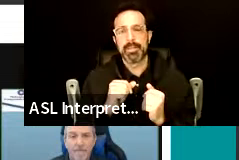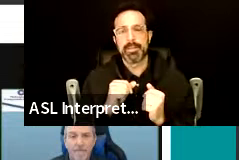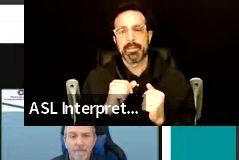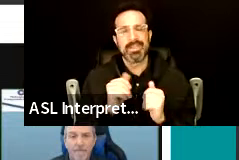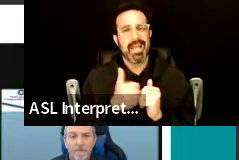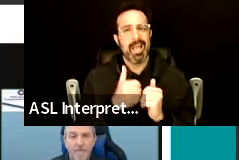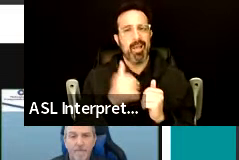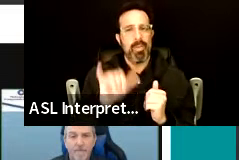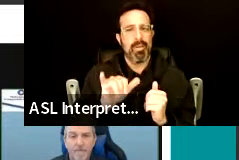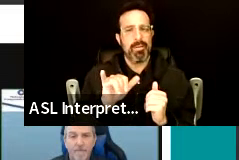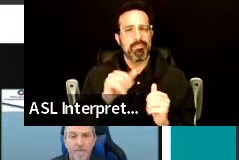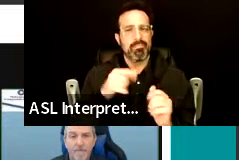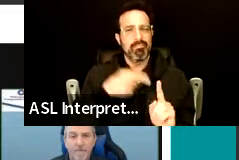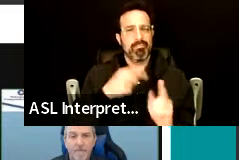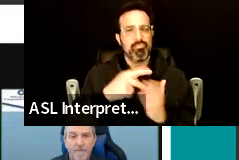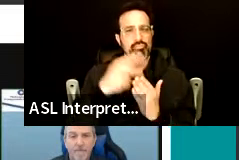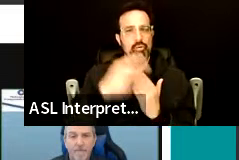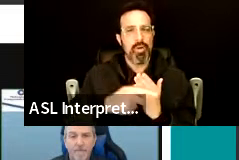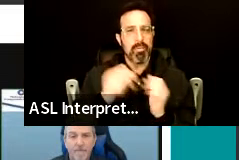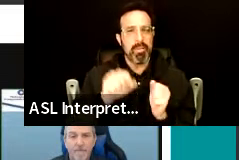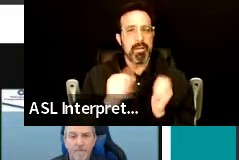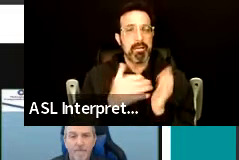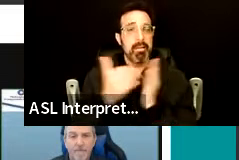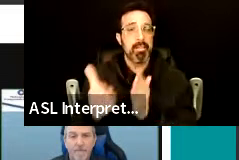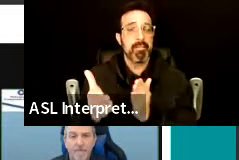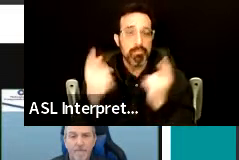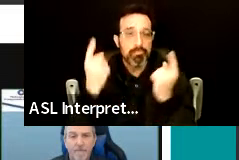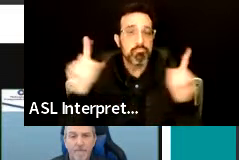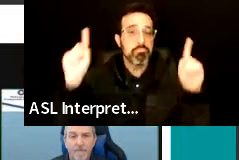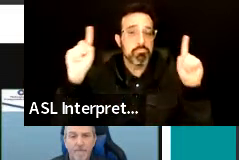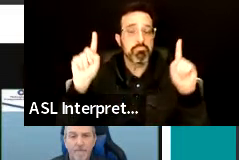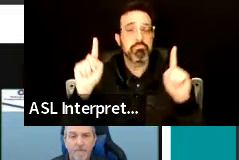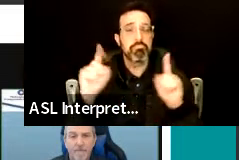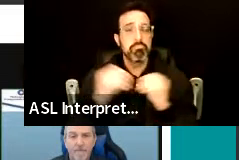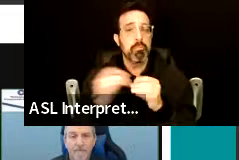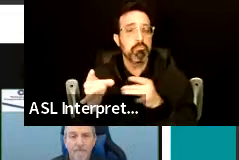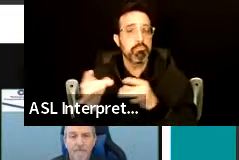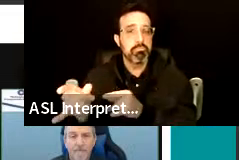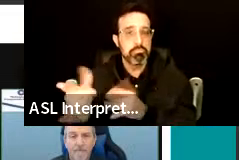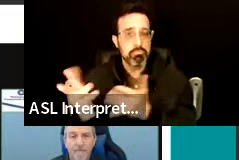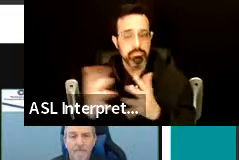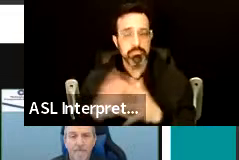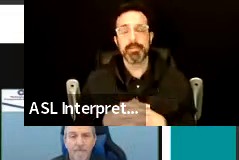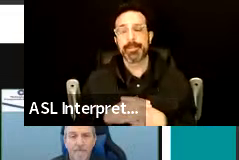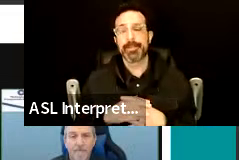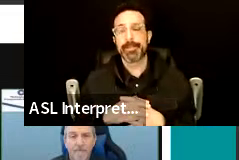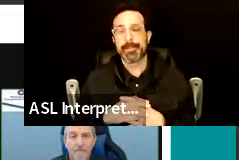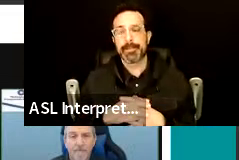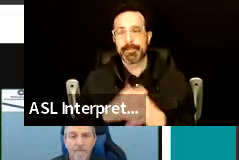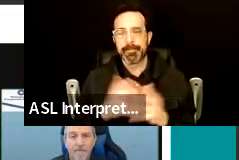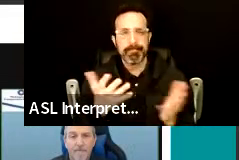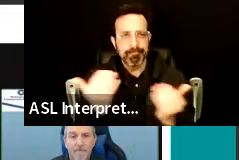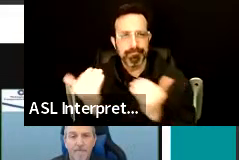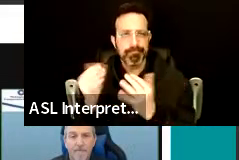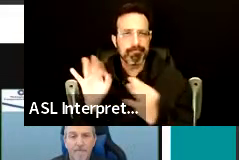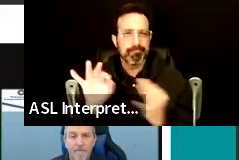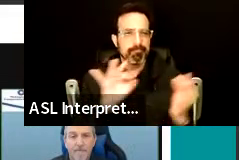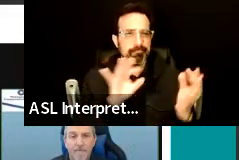this program could be delivered most effectively and efficiently, getting input. We